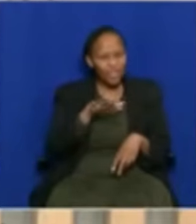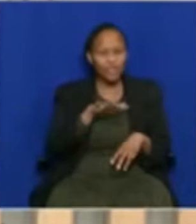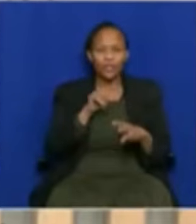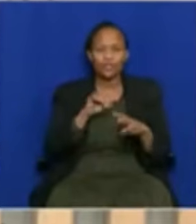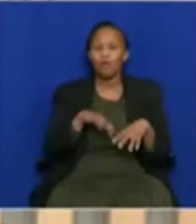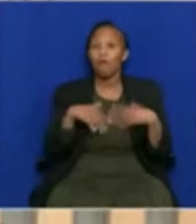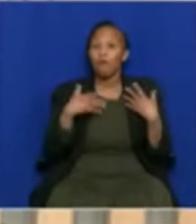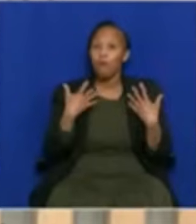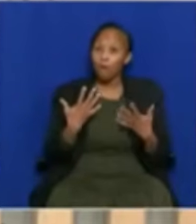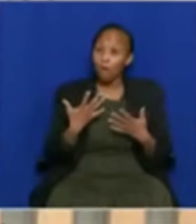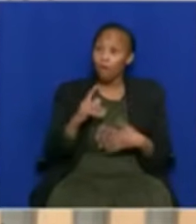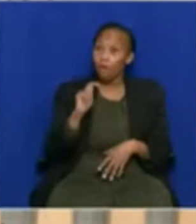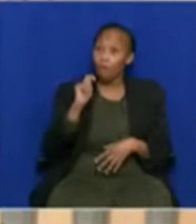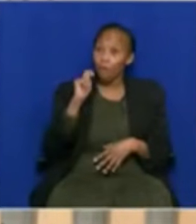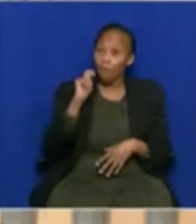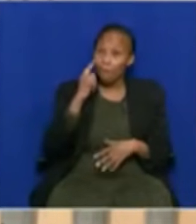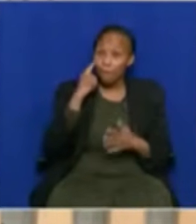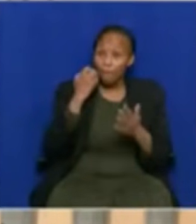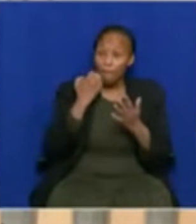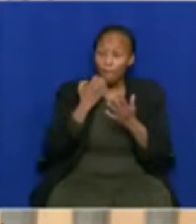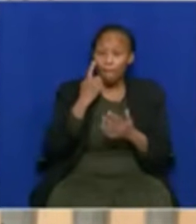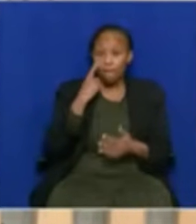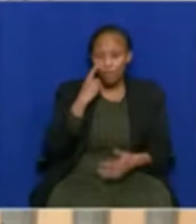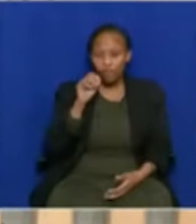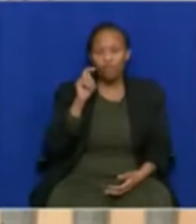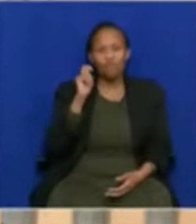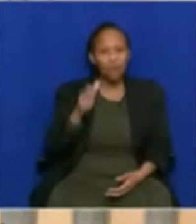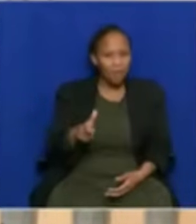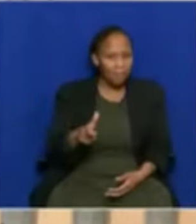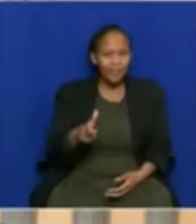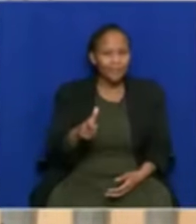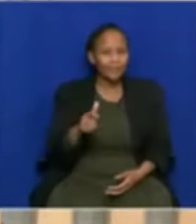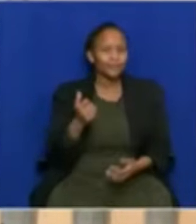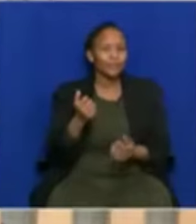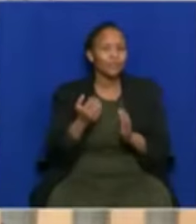provided of the alleged irregular purchases.